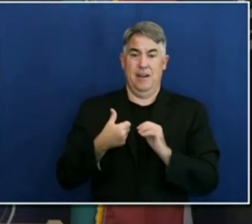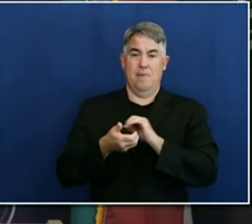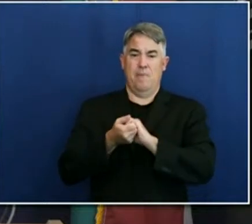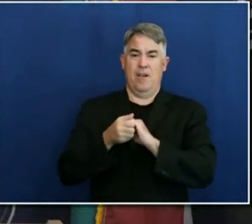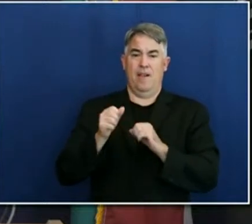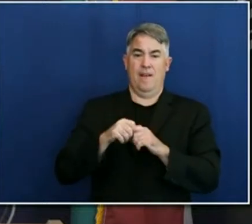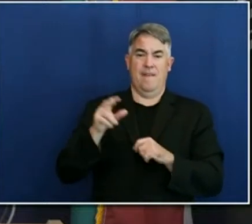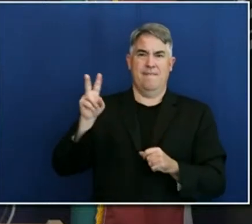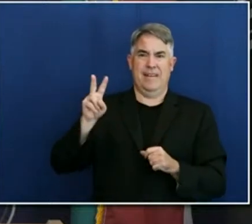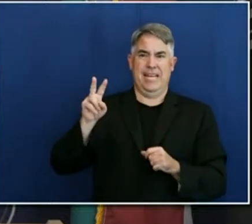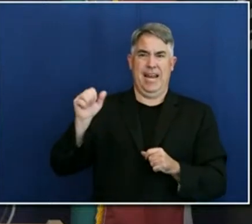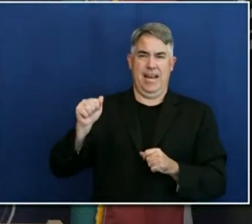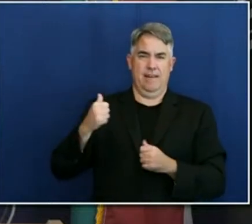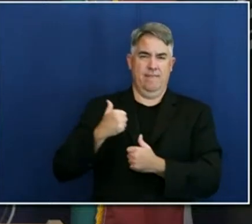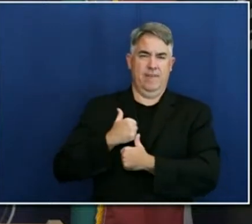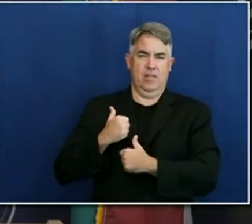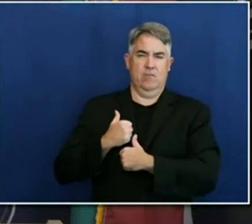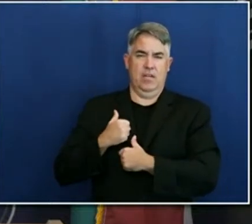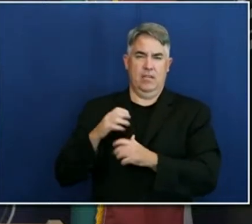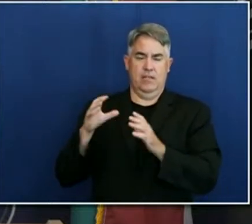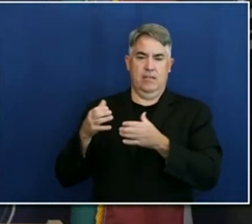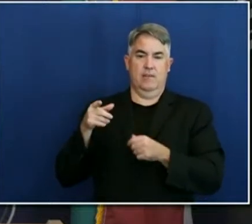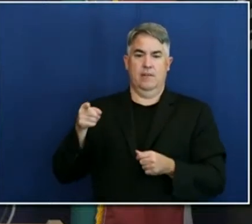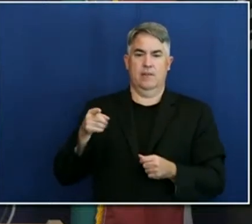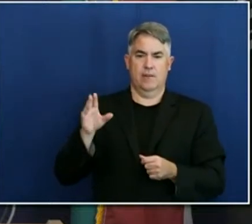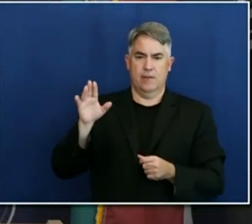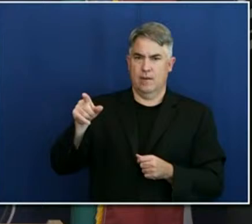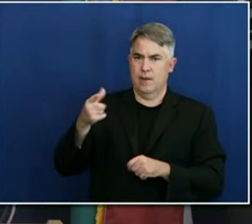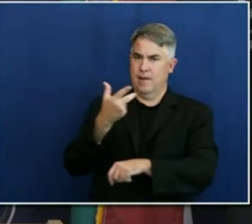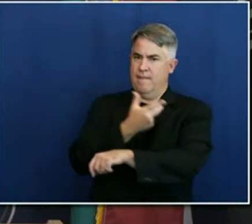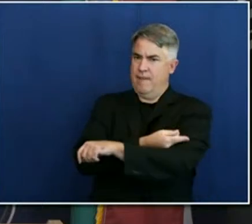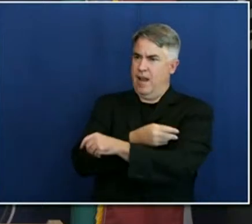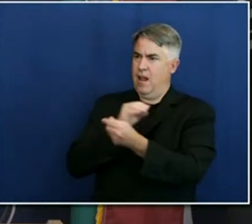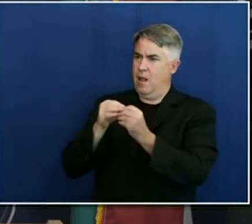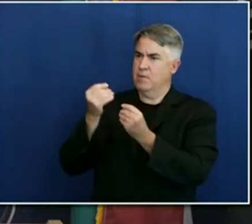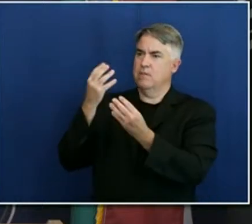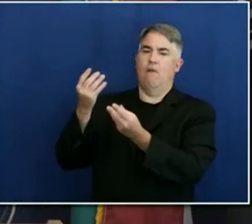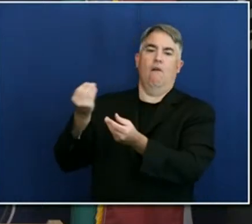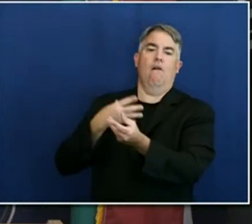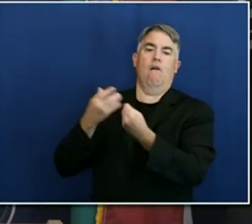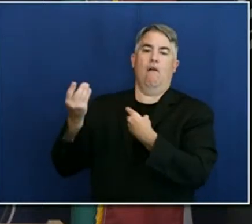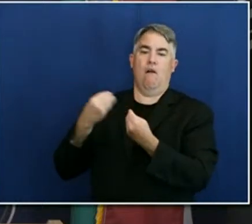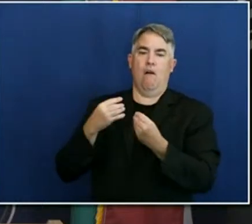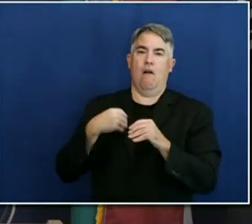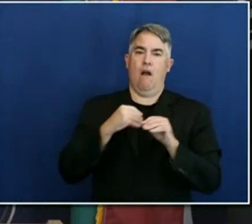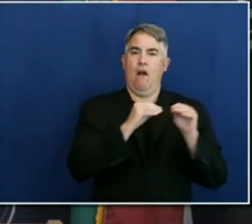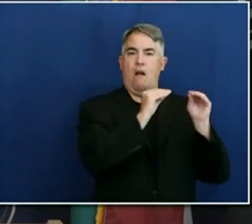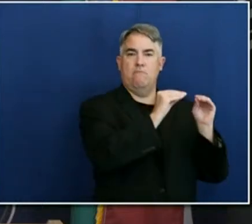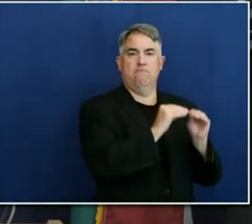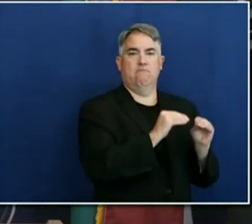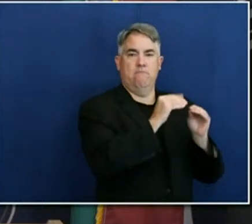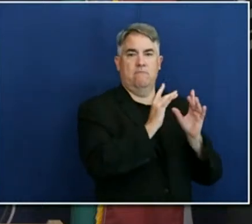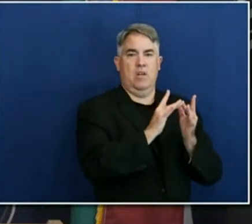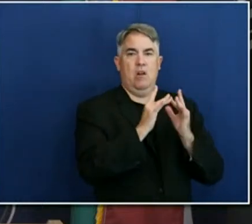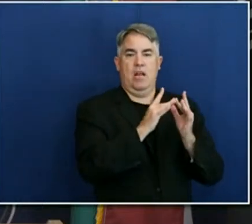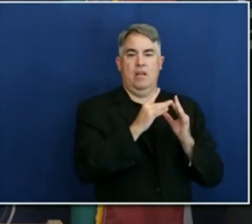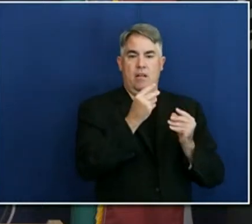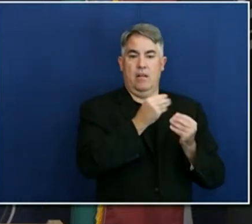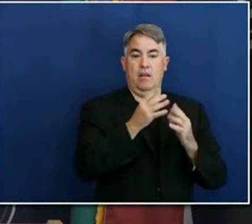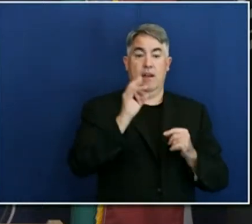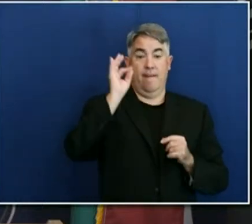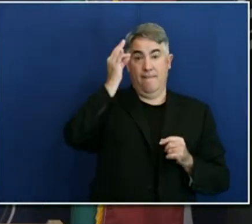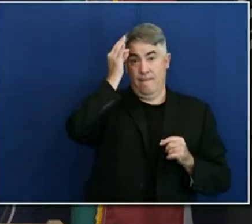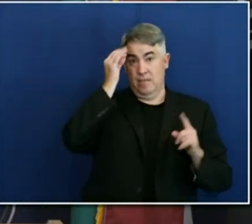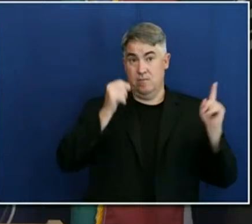San Diego specific totals into our totals. They don't, federal entities, the VA and DoD don't participate in the normal